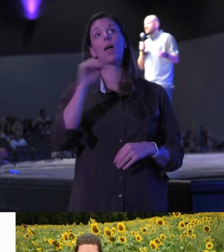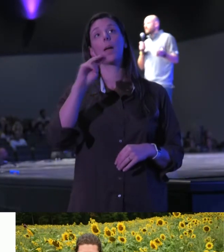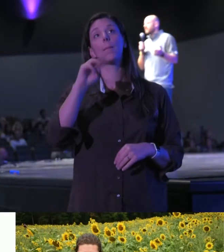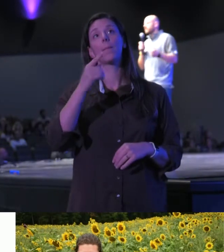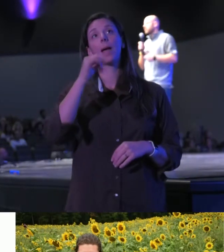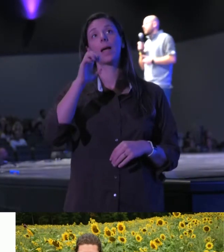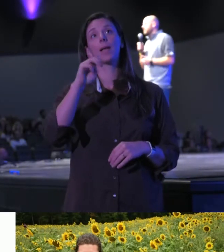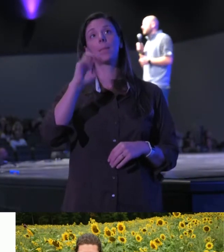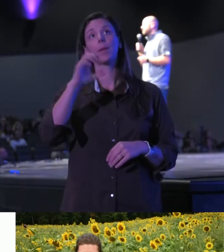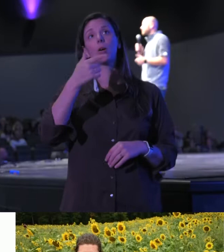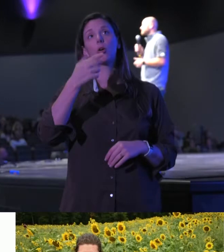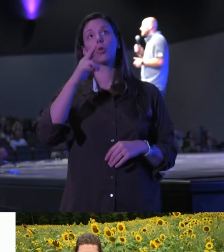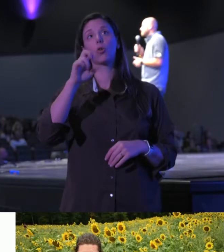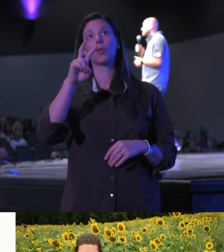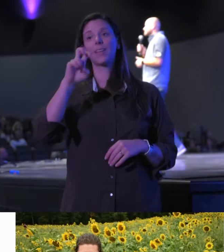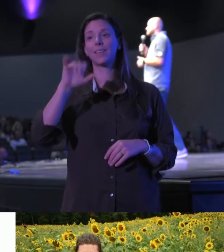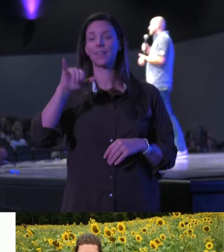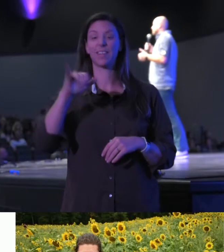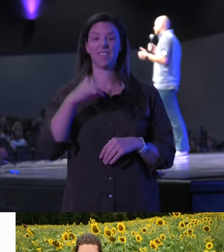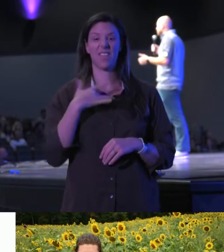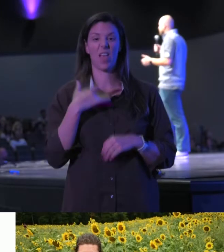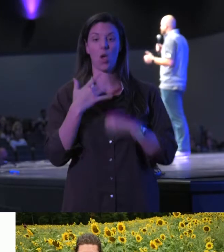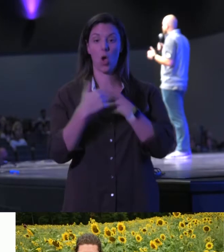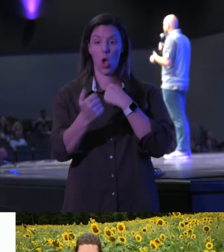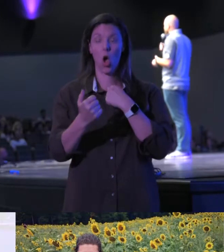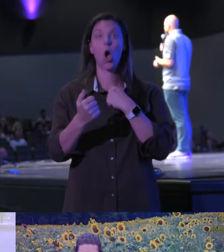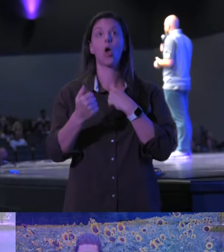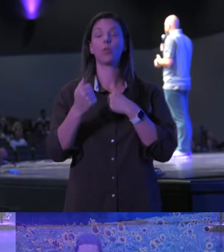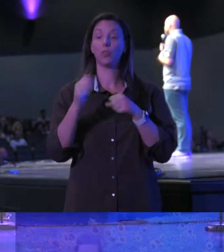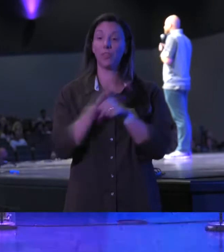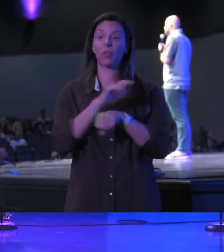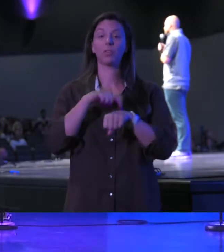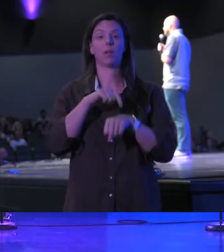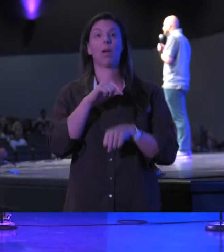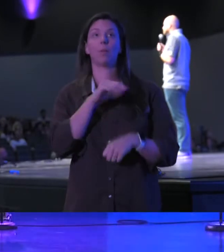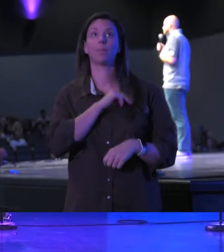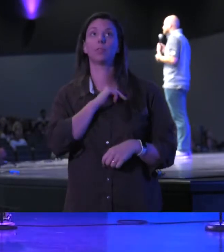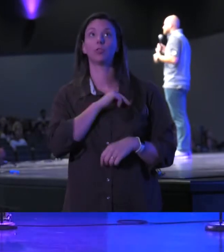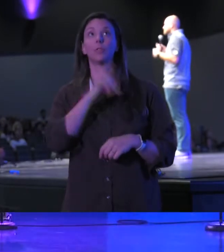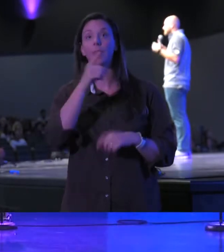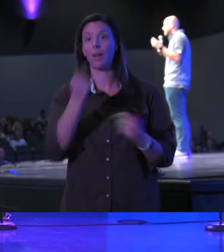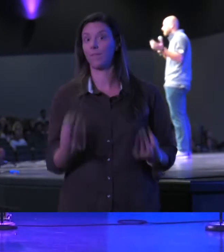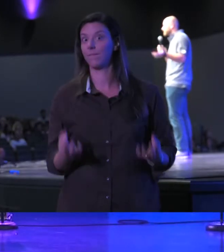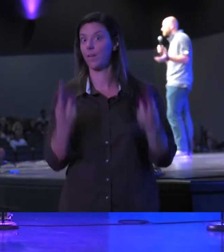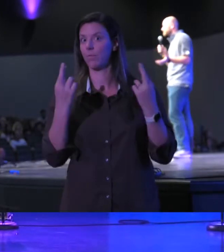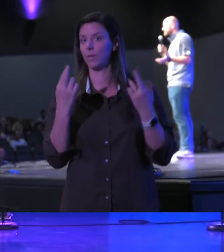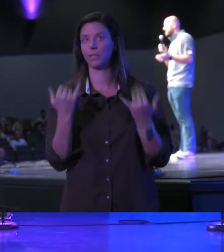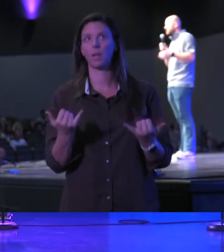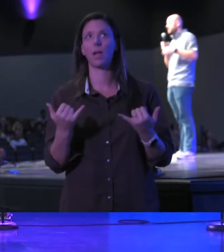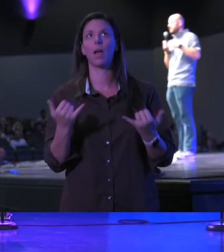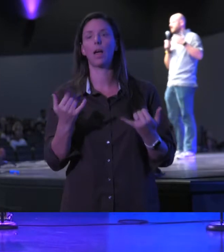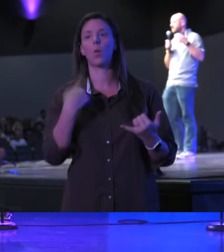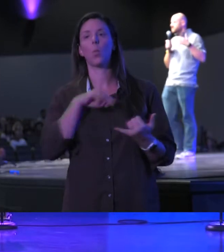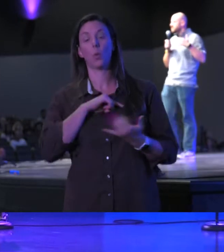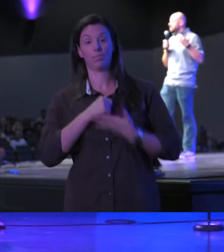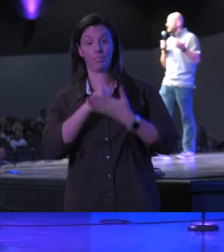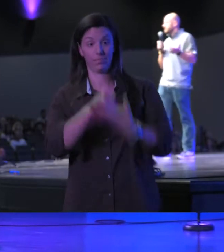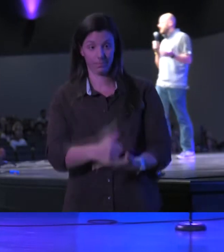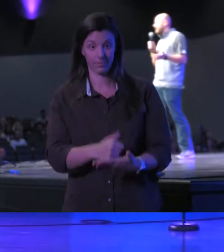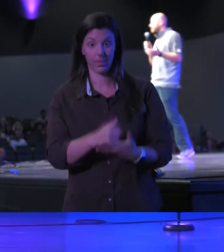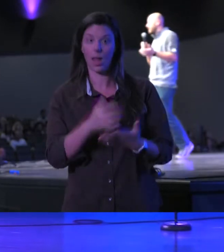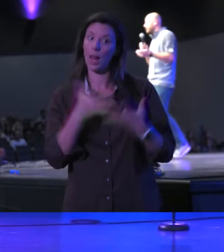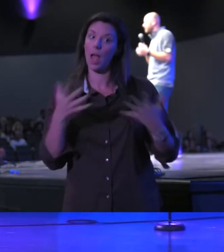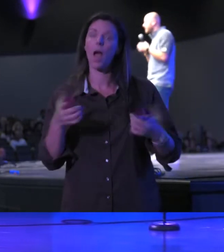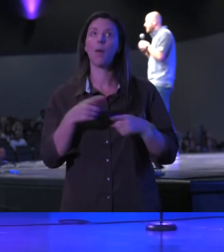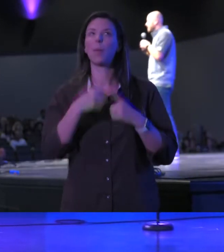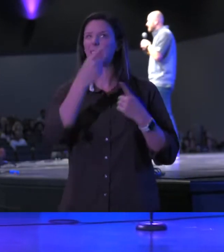our church that have felt the call into full-time missions. They are fundraising right now. We've been in a financial position to help them substantially, but they still need